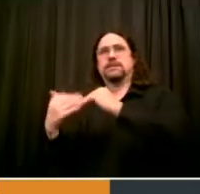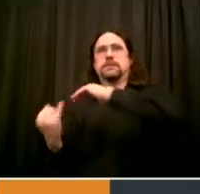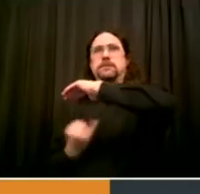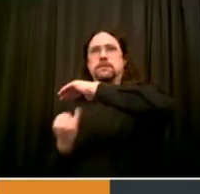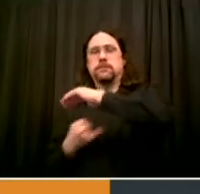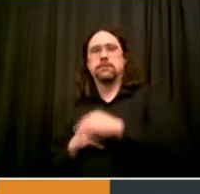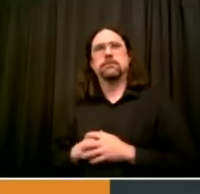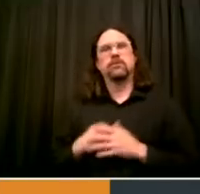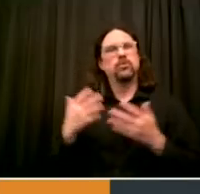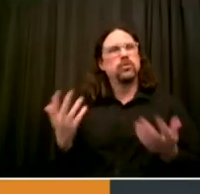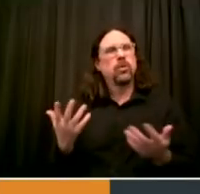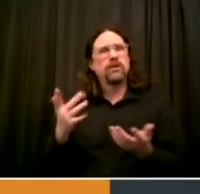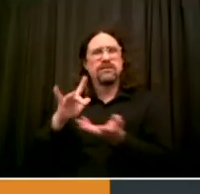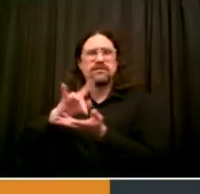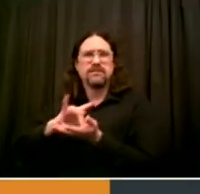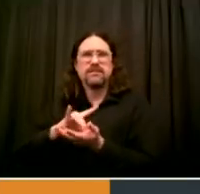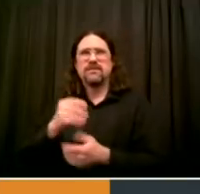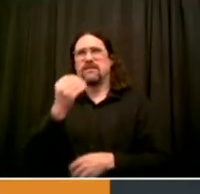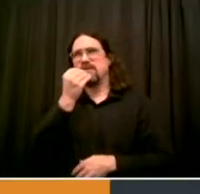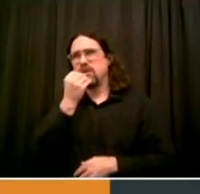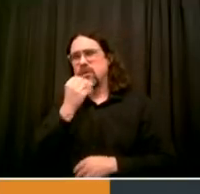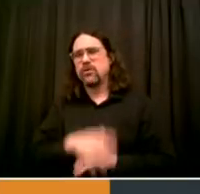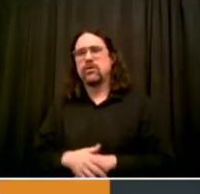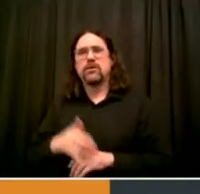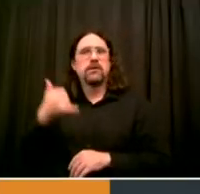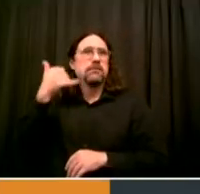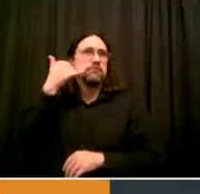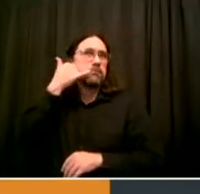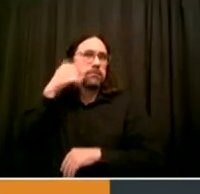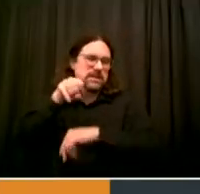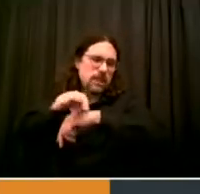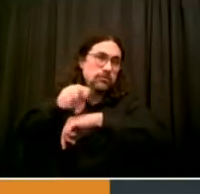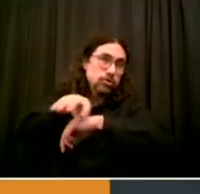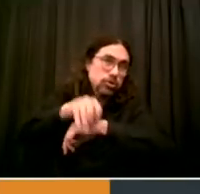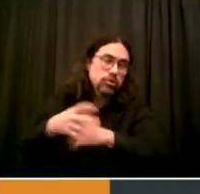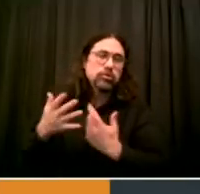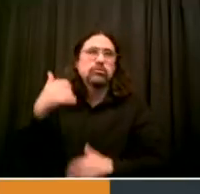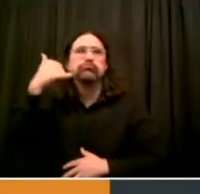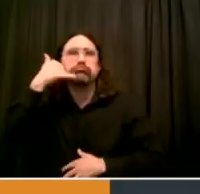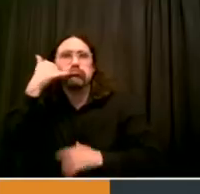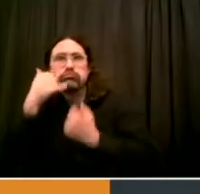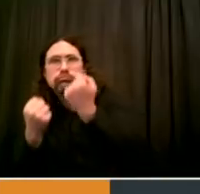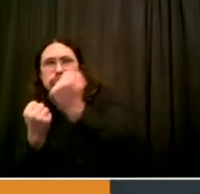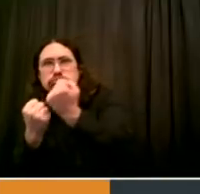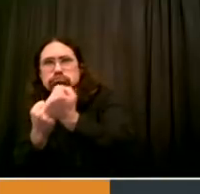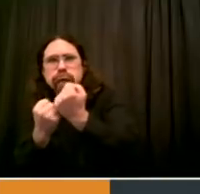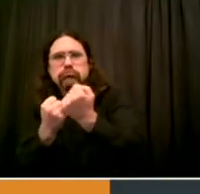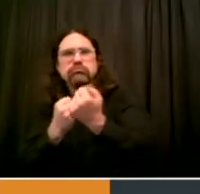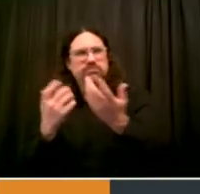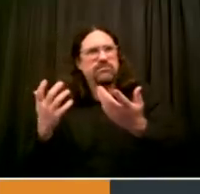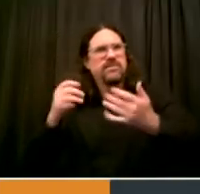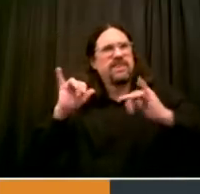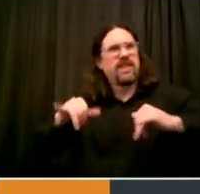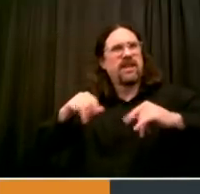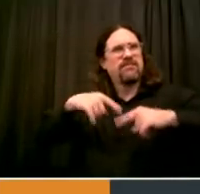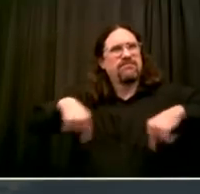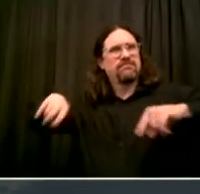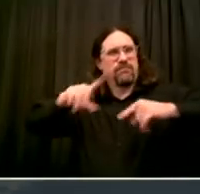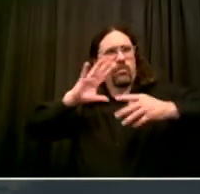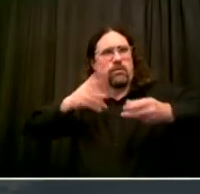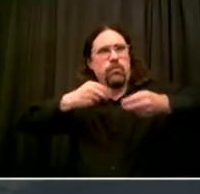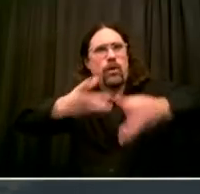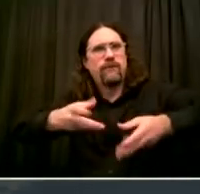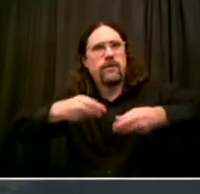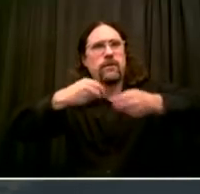much, and we have to make sure that people have that support as well. So there'll be regular contact with our test and